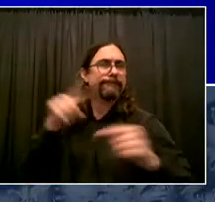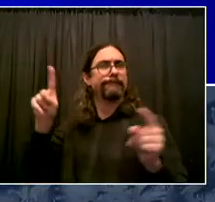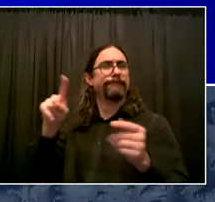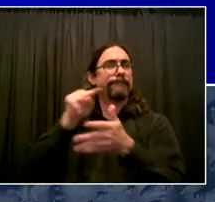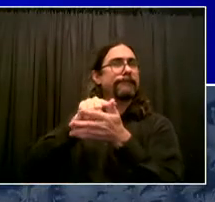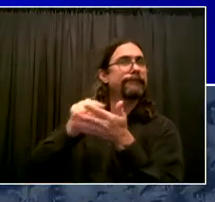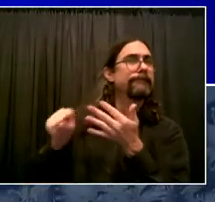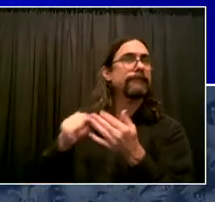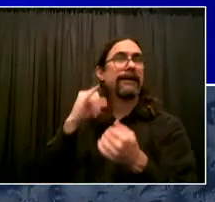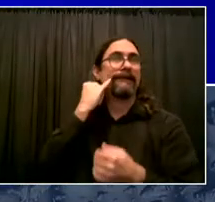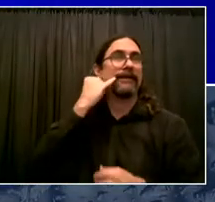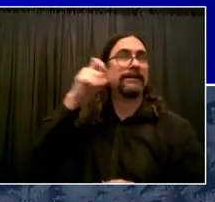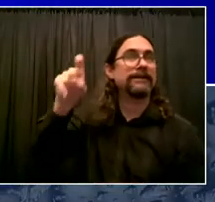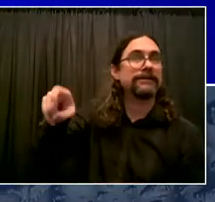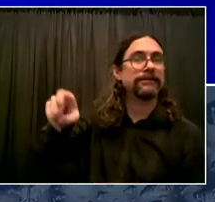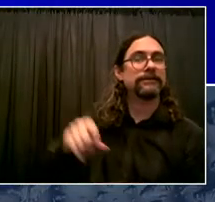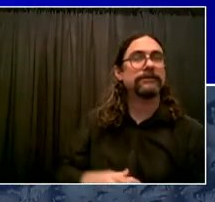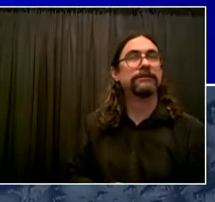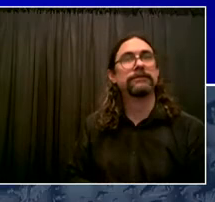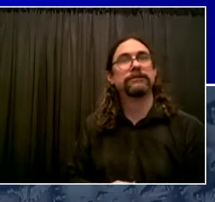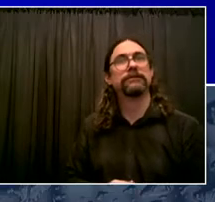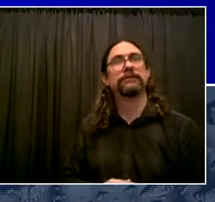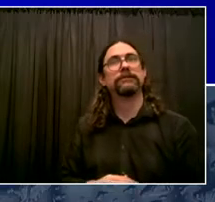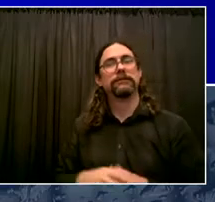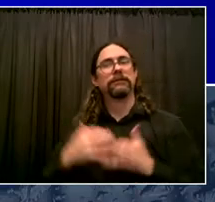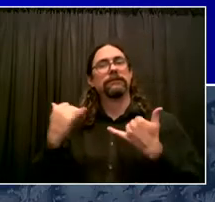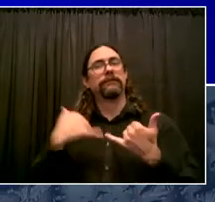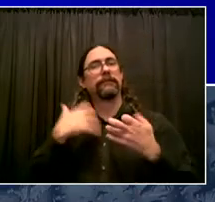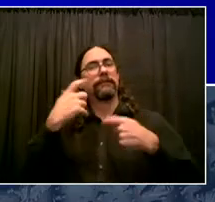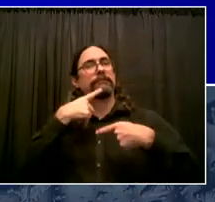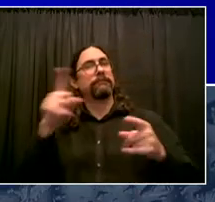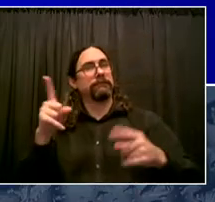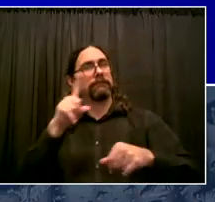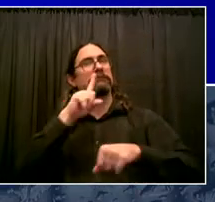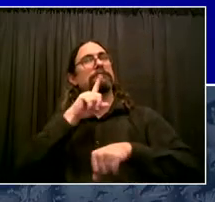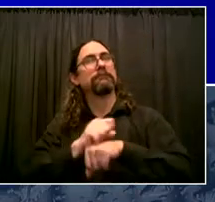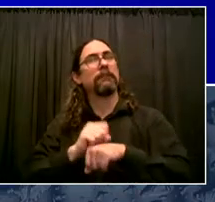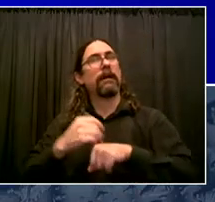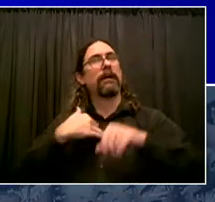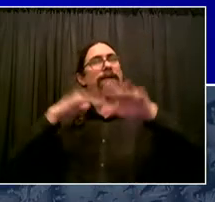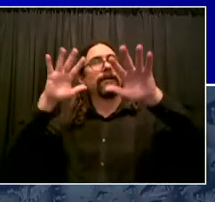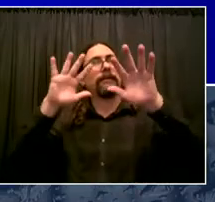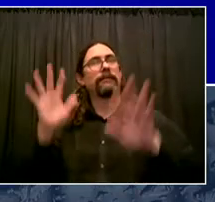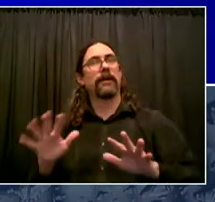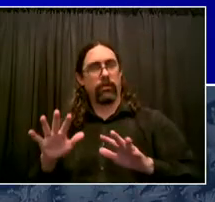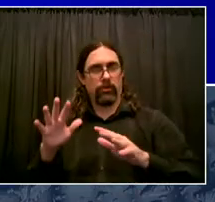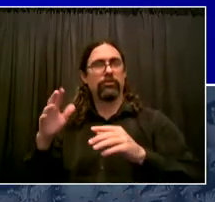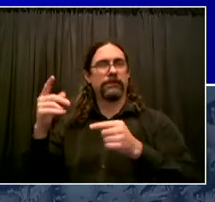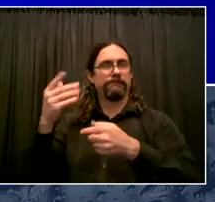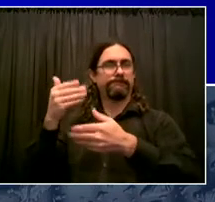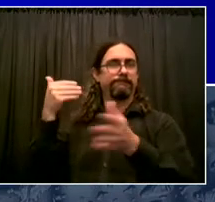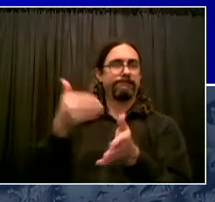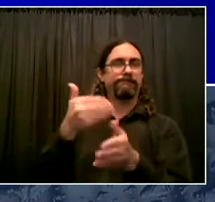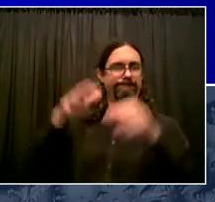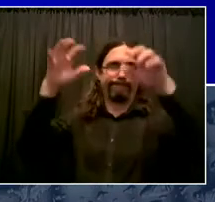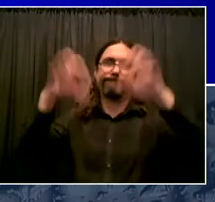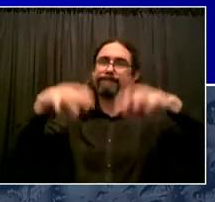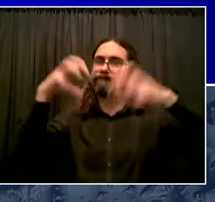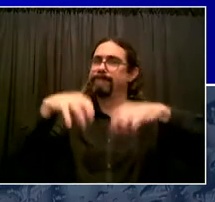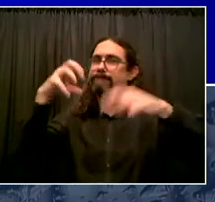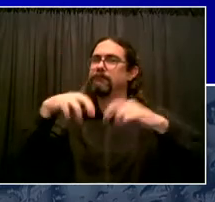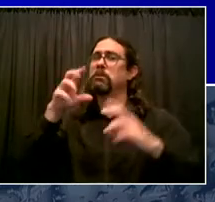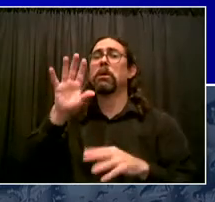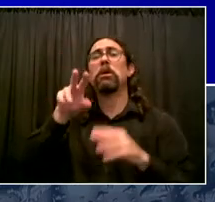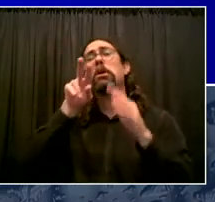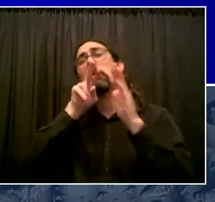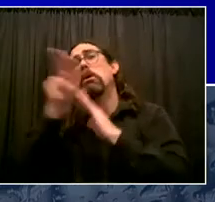Service and the other different sources that we're turning to now, what we're hearing is between 2 and 4 inches